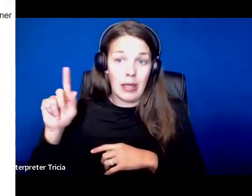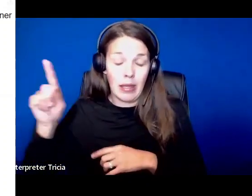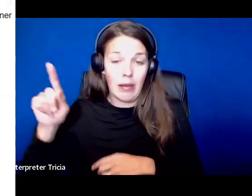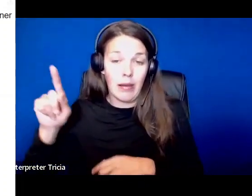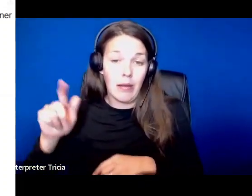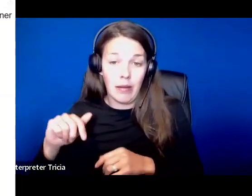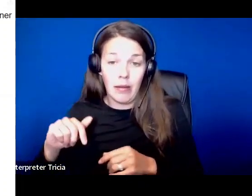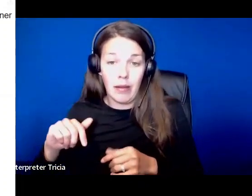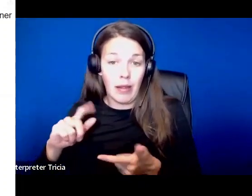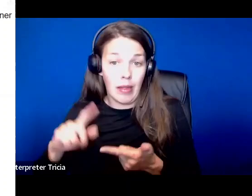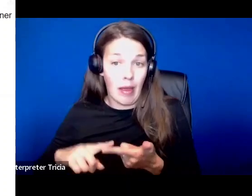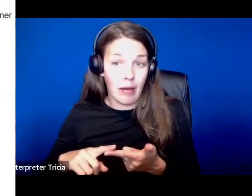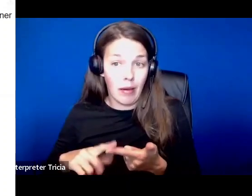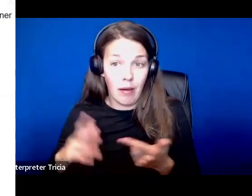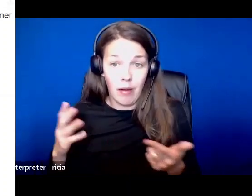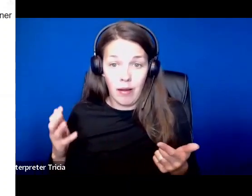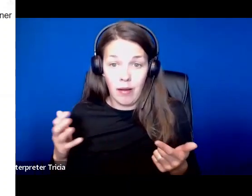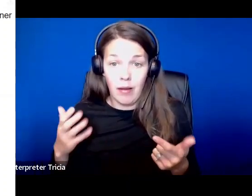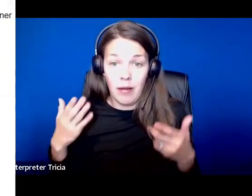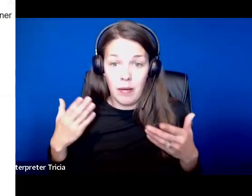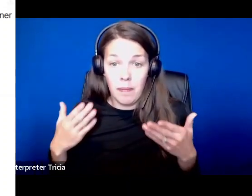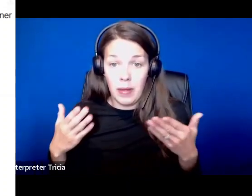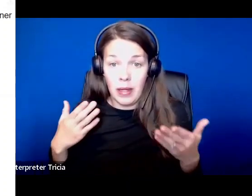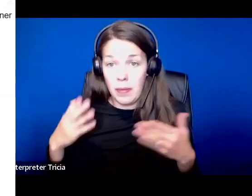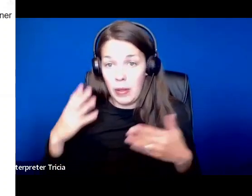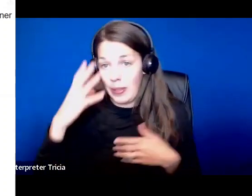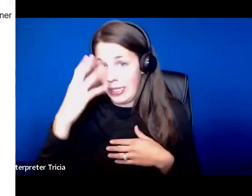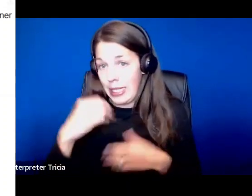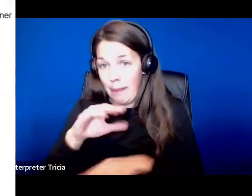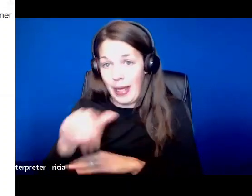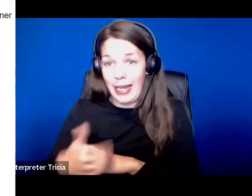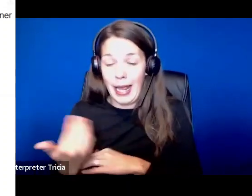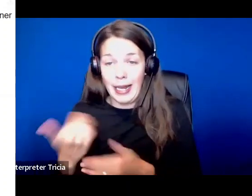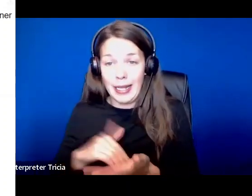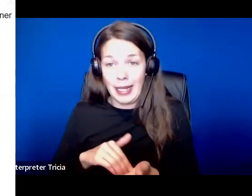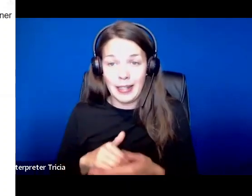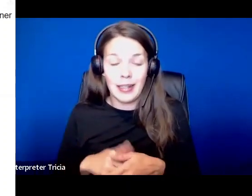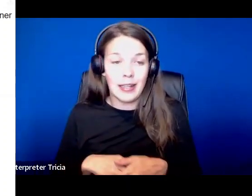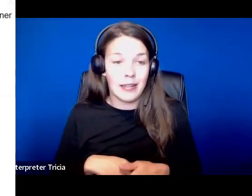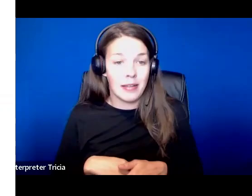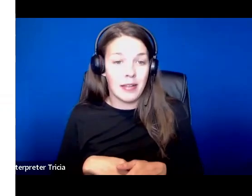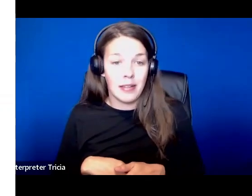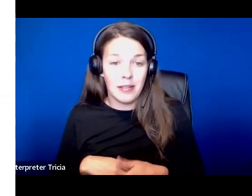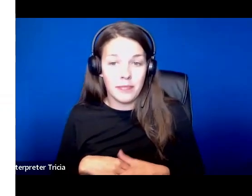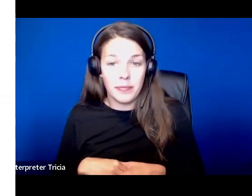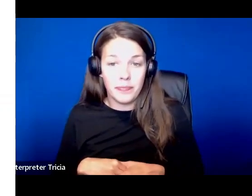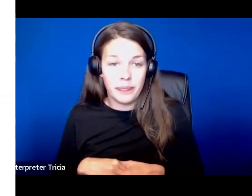then I guess maybe we can start sleeping at night again. All right, next slide.